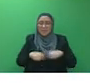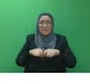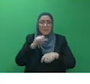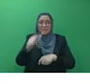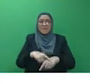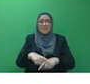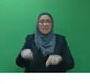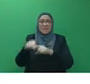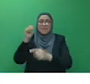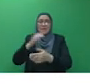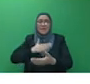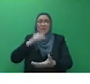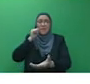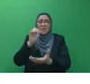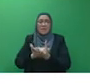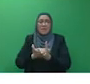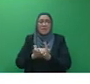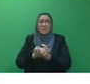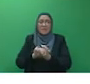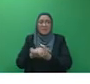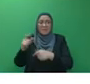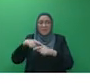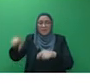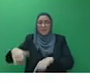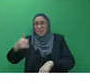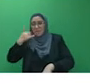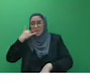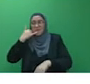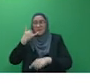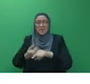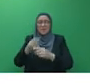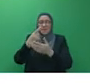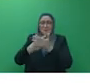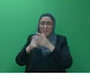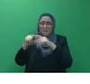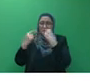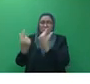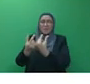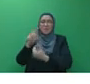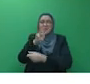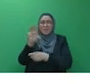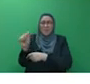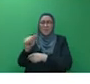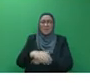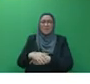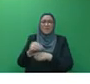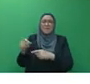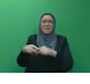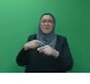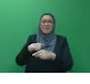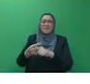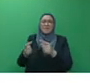we are everywhere so so like my wife who who obviously helps me she's on a watch on a on a phone with a whatsapp group and a